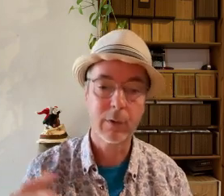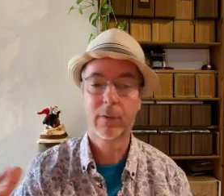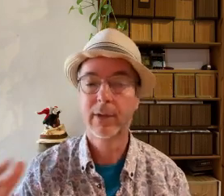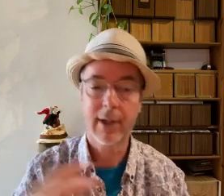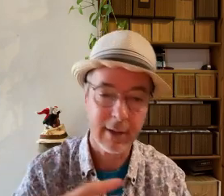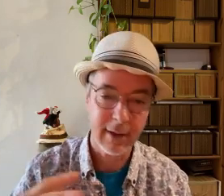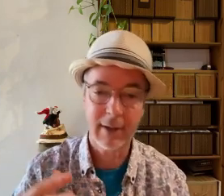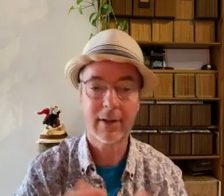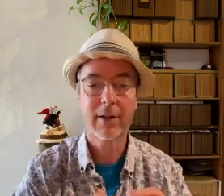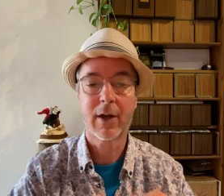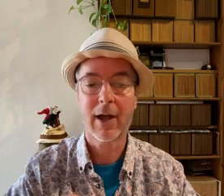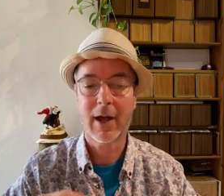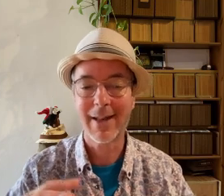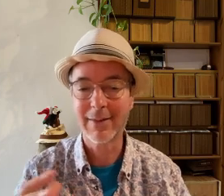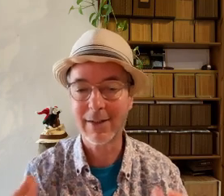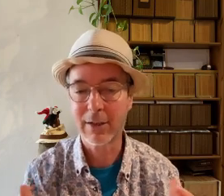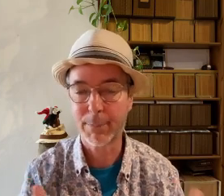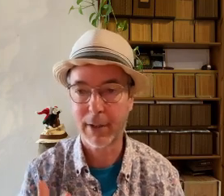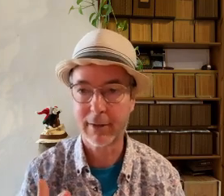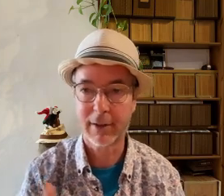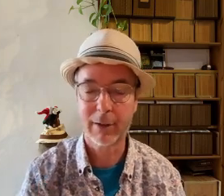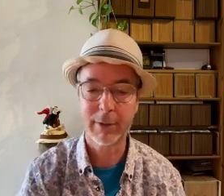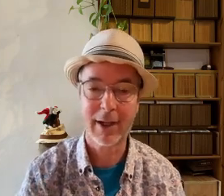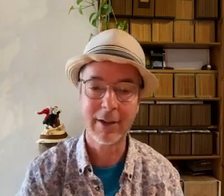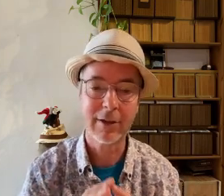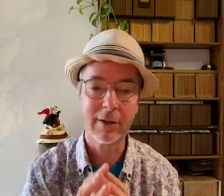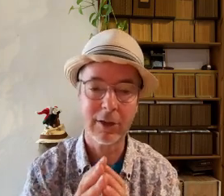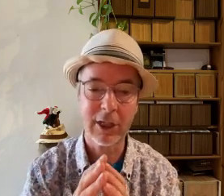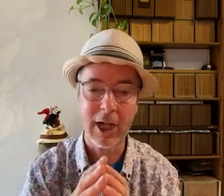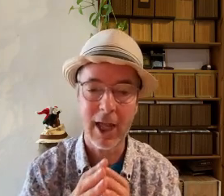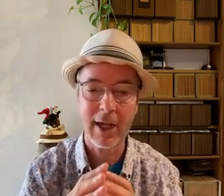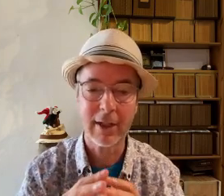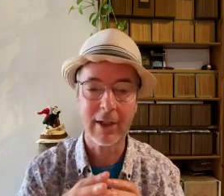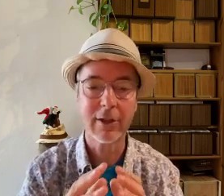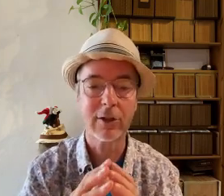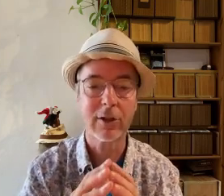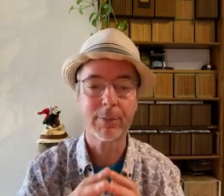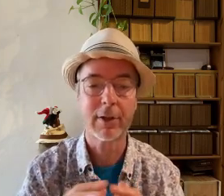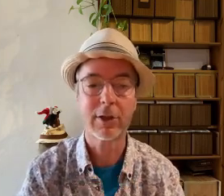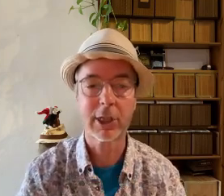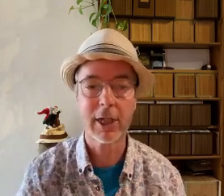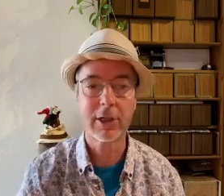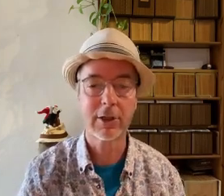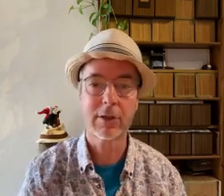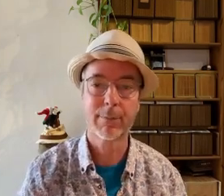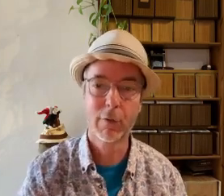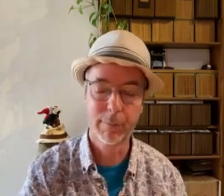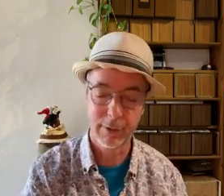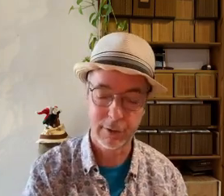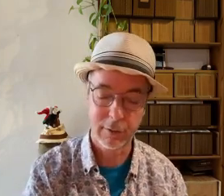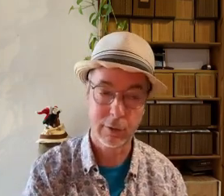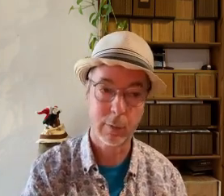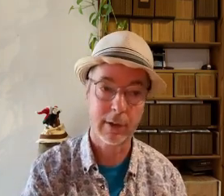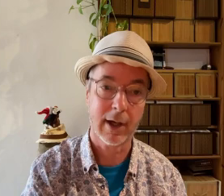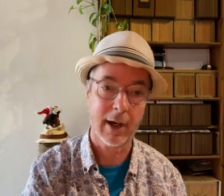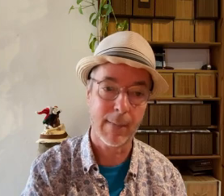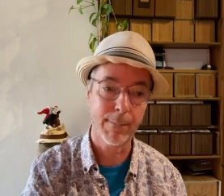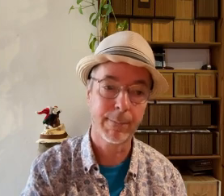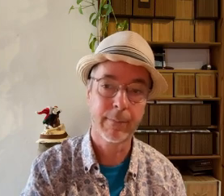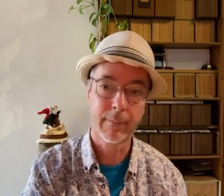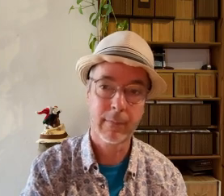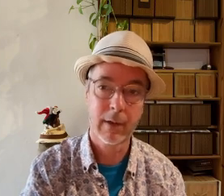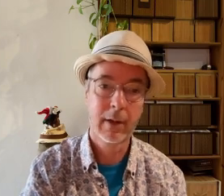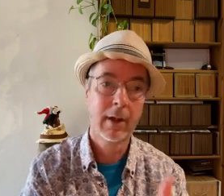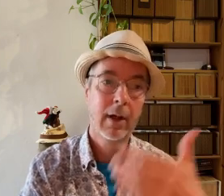and you react and you anticipate a little bit, and it slightly, subtly changes the movements. So with